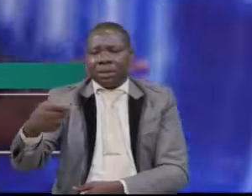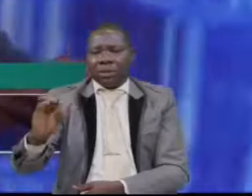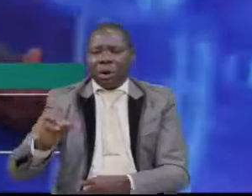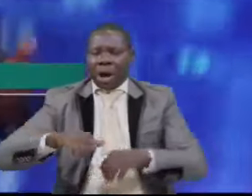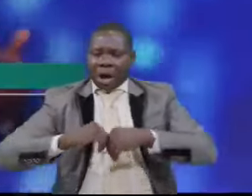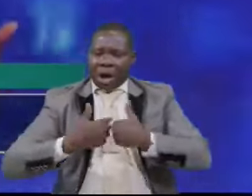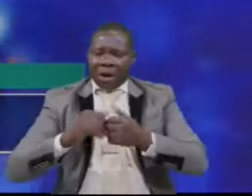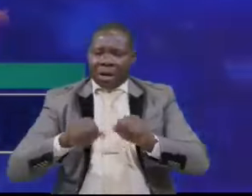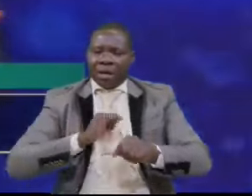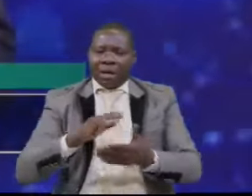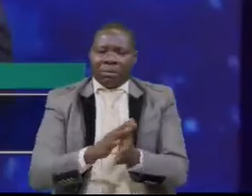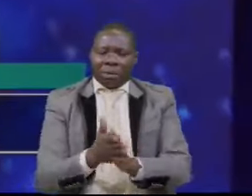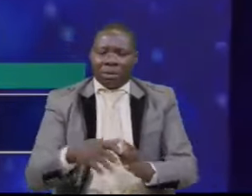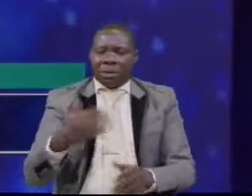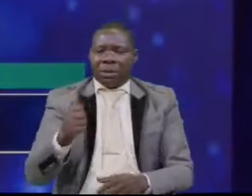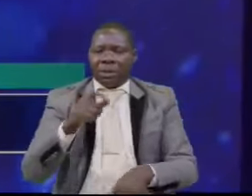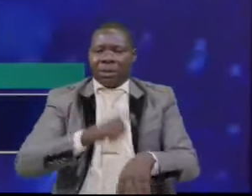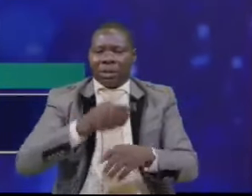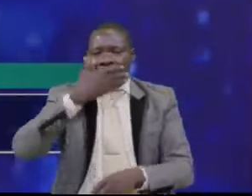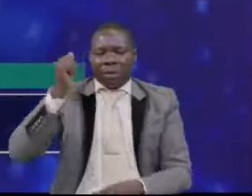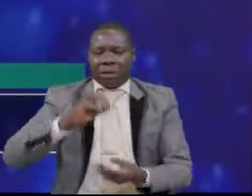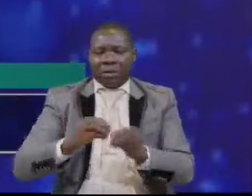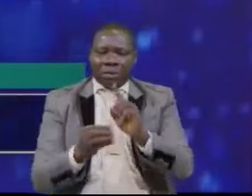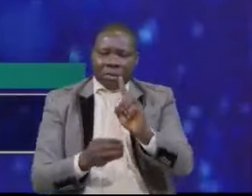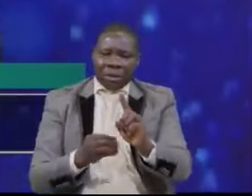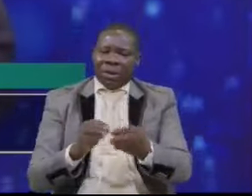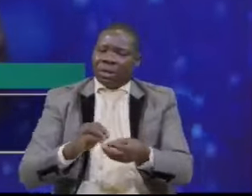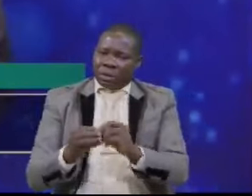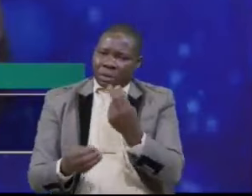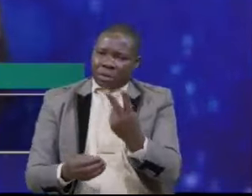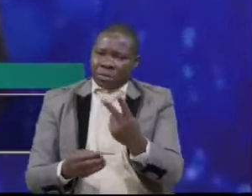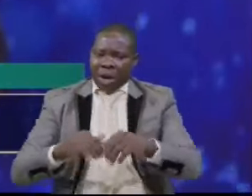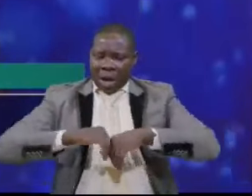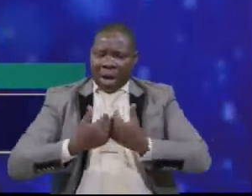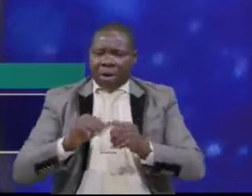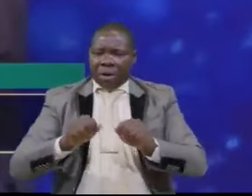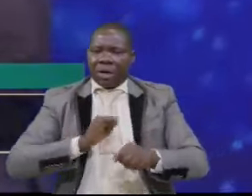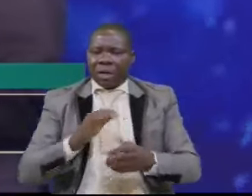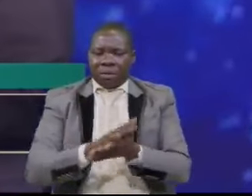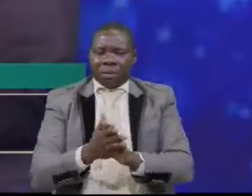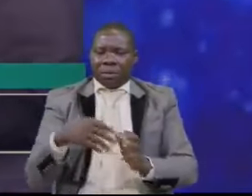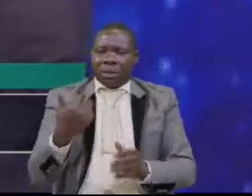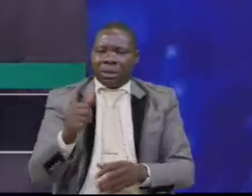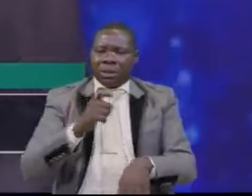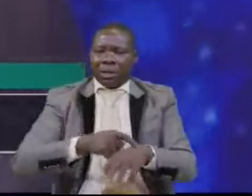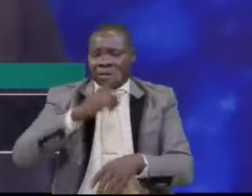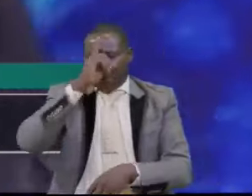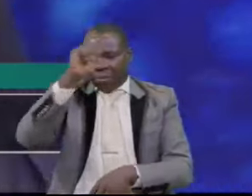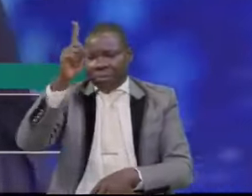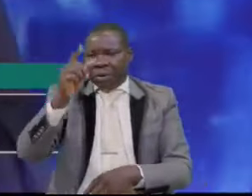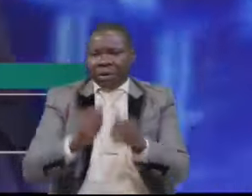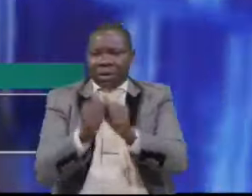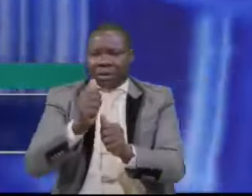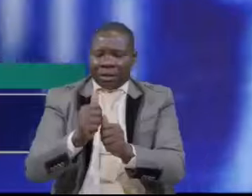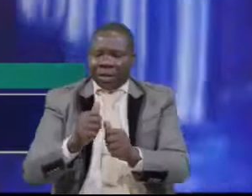I become 10 times brighter? What happens? That here I am. Somebody